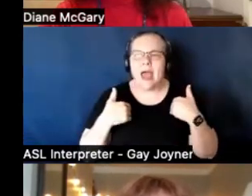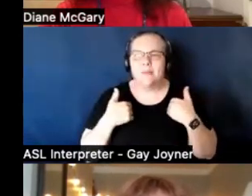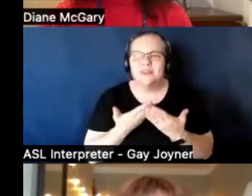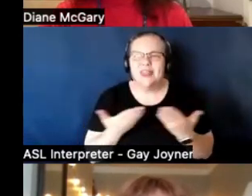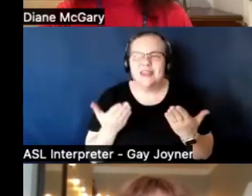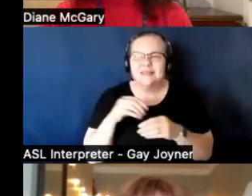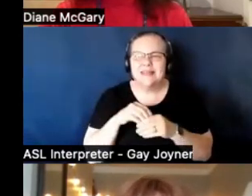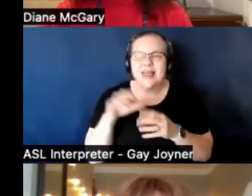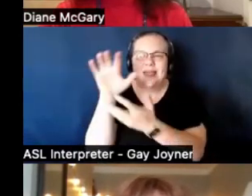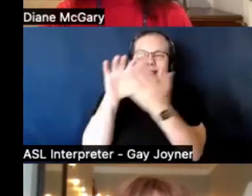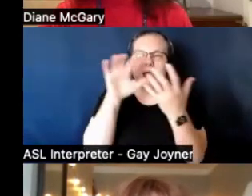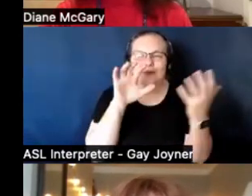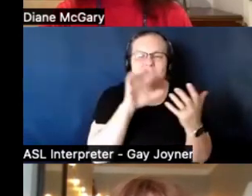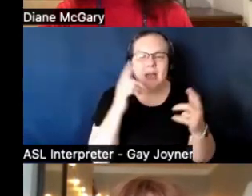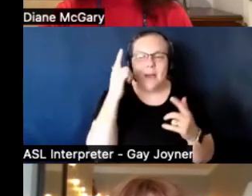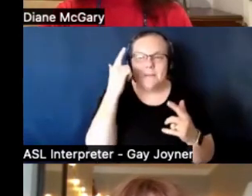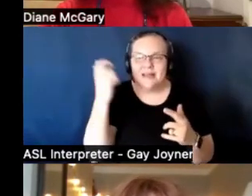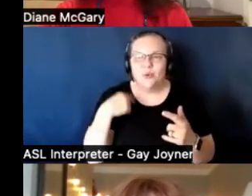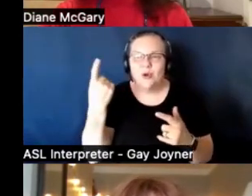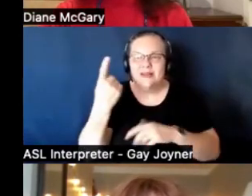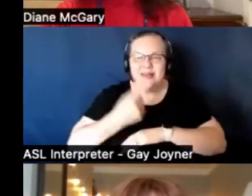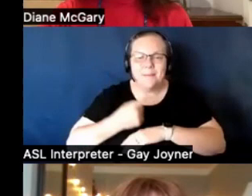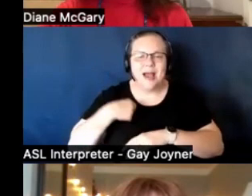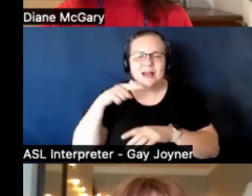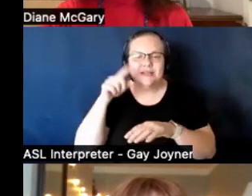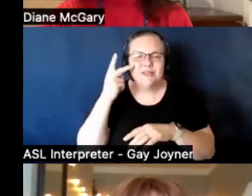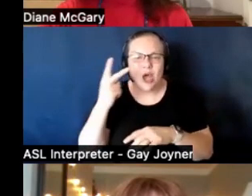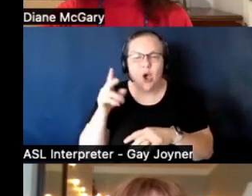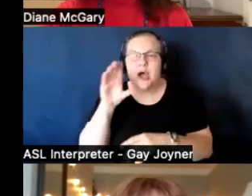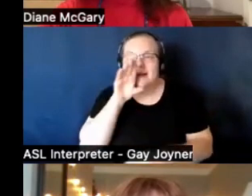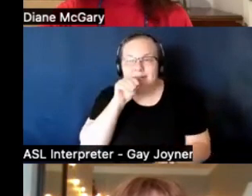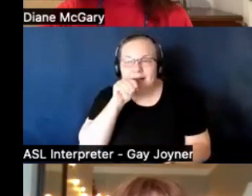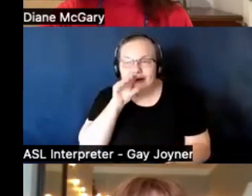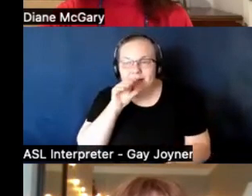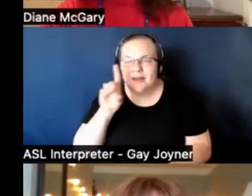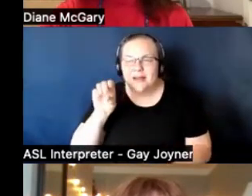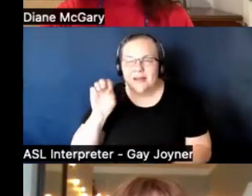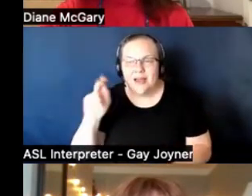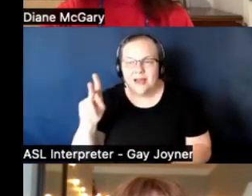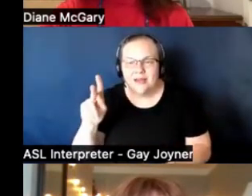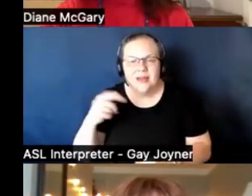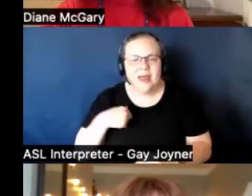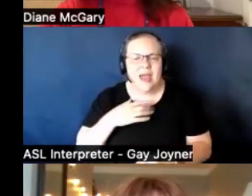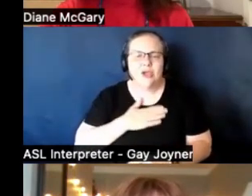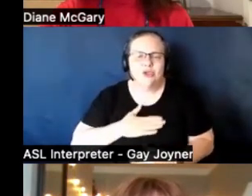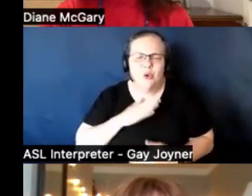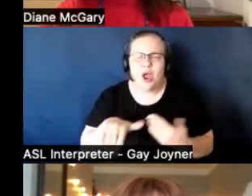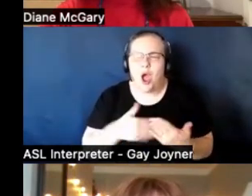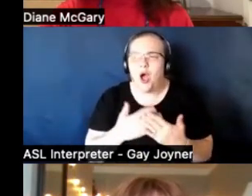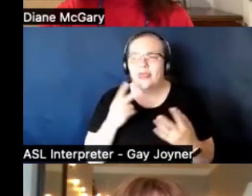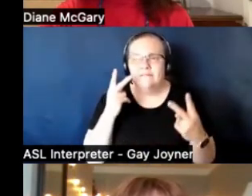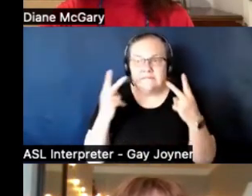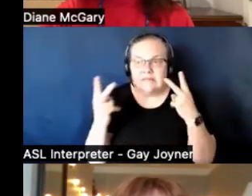because I saw a duck in there. And I really enjoy all of these vivid colors that he's